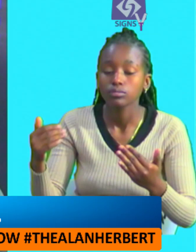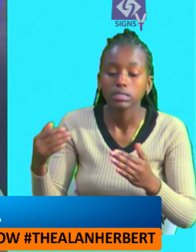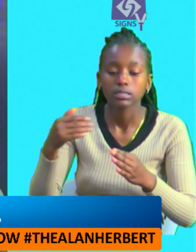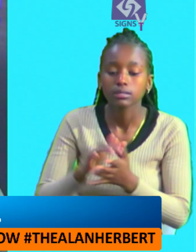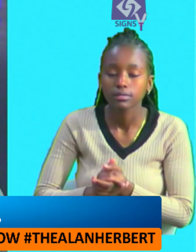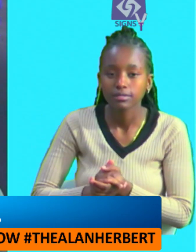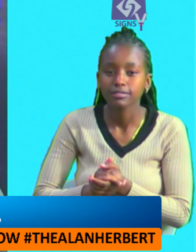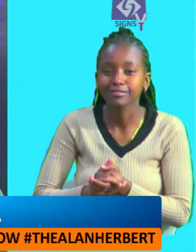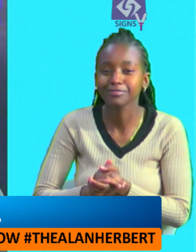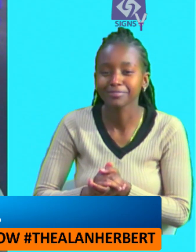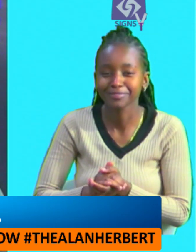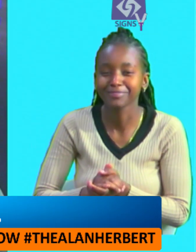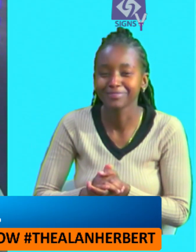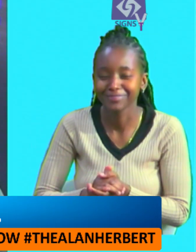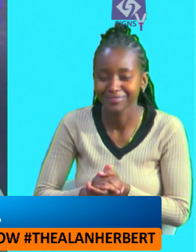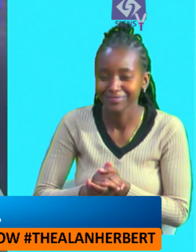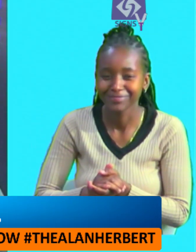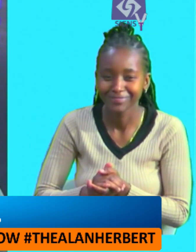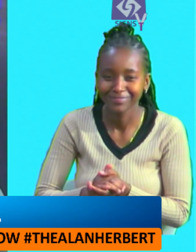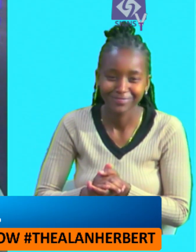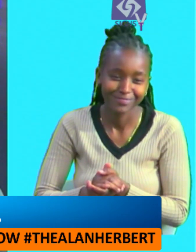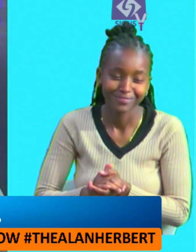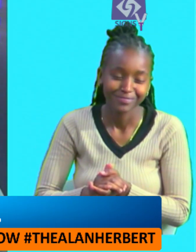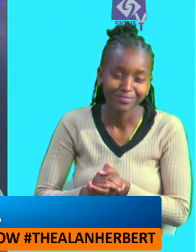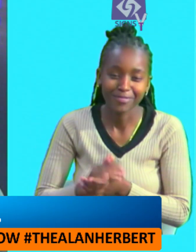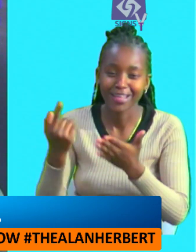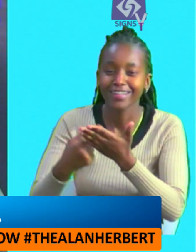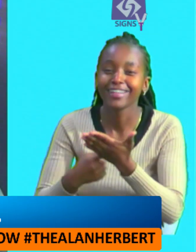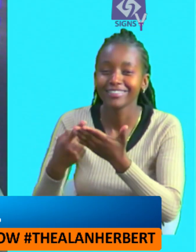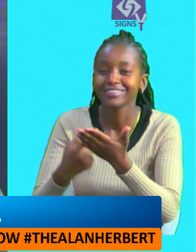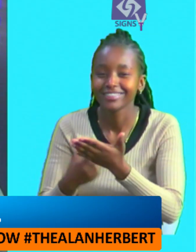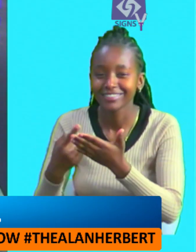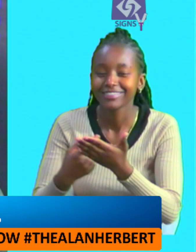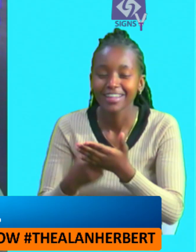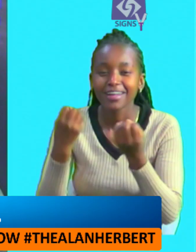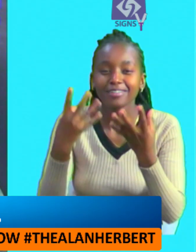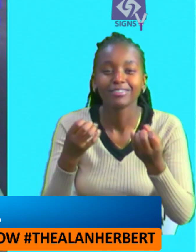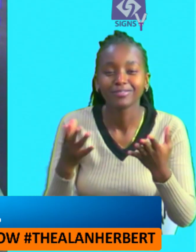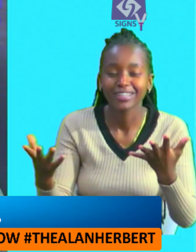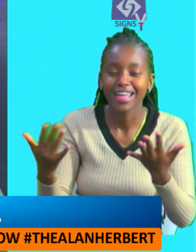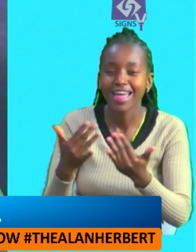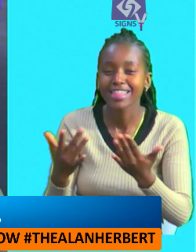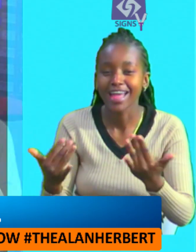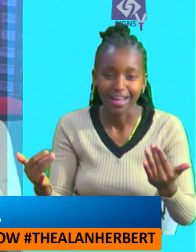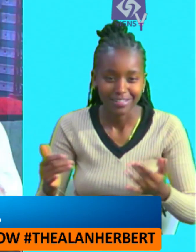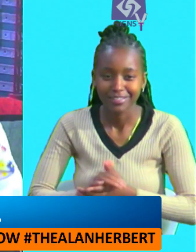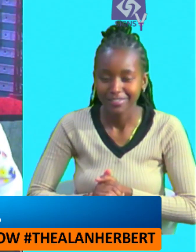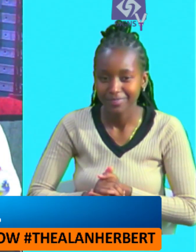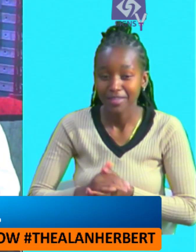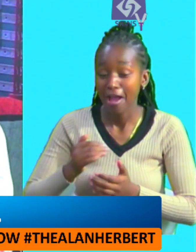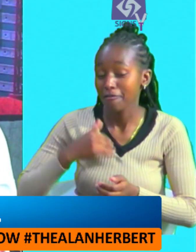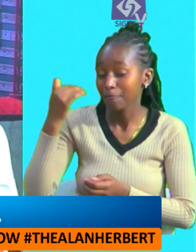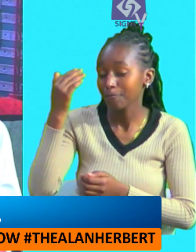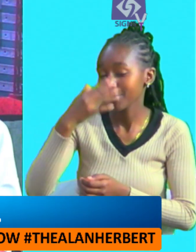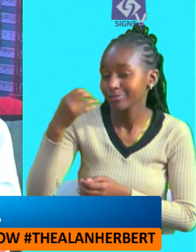go talk about the sponsors, and you're out. Do the traffic, Yeah, do your weather. Yeah, tell us what